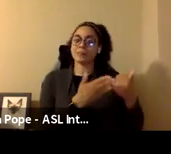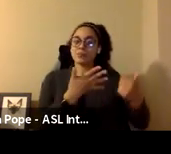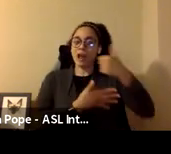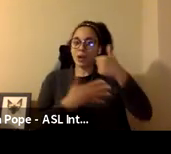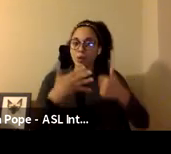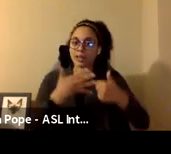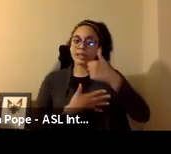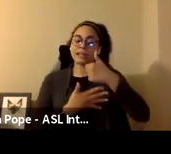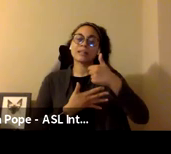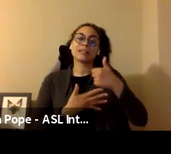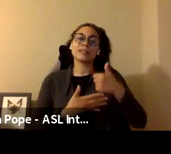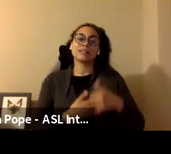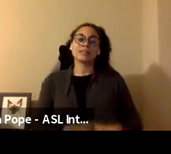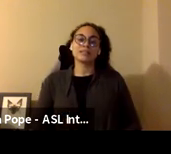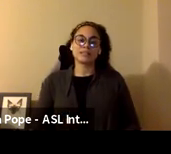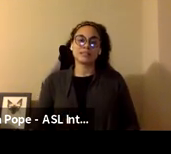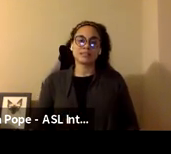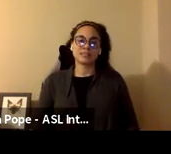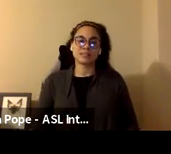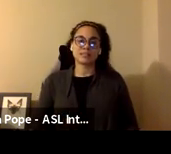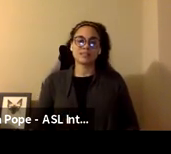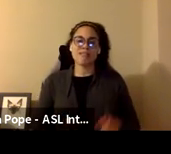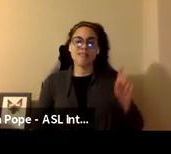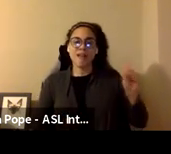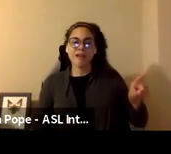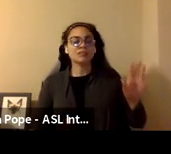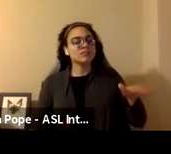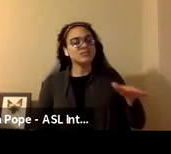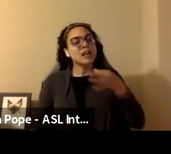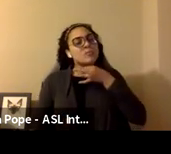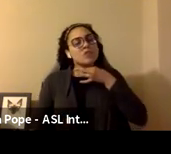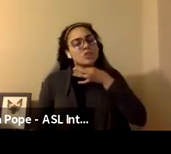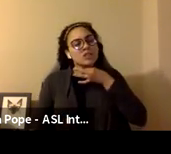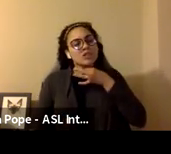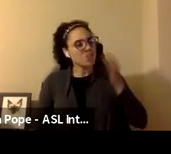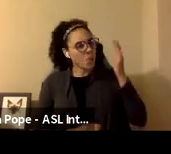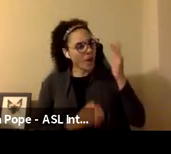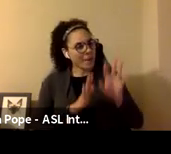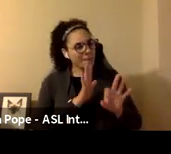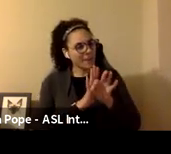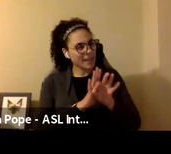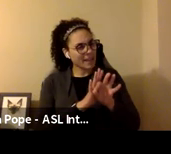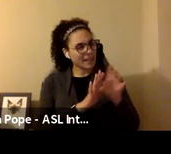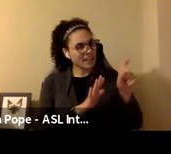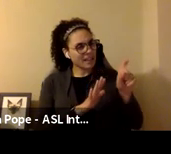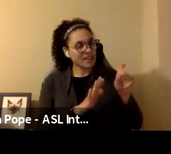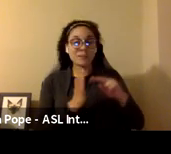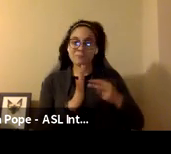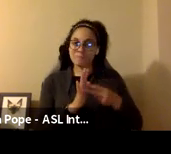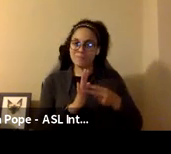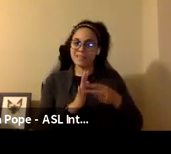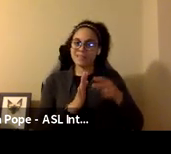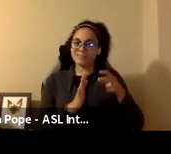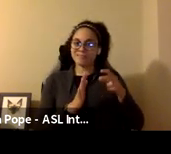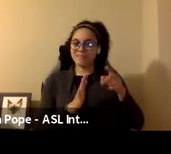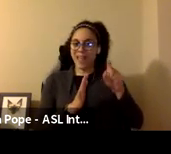thing. And then ask them, so I'm just curious, what made you pick that? And make them reflect on, you're not making